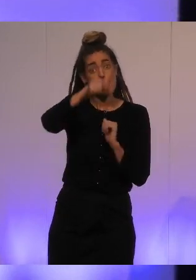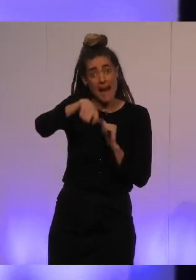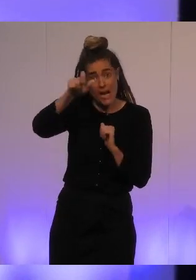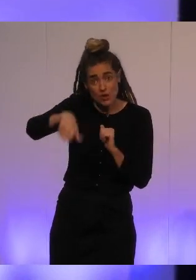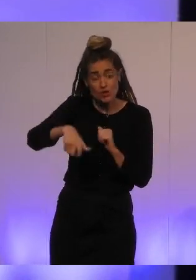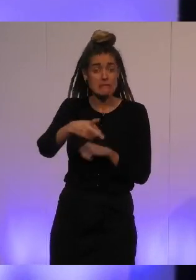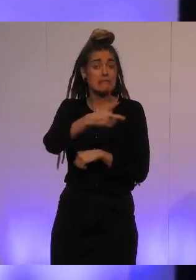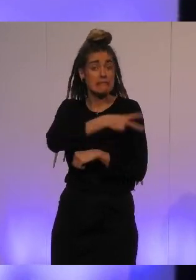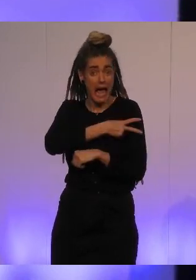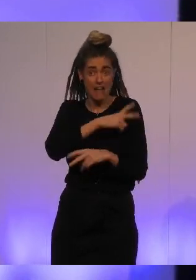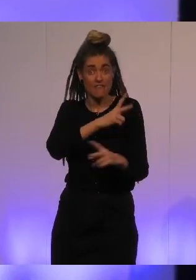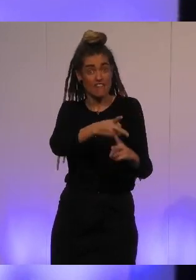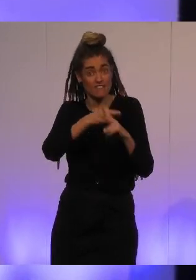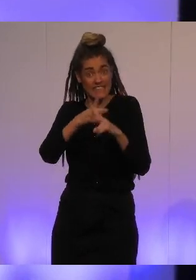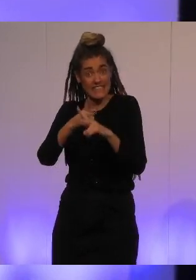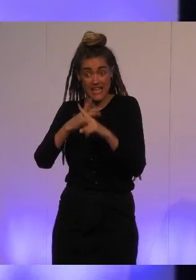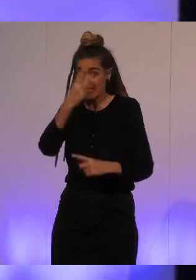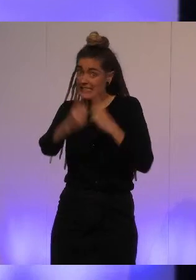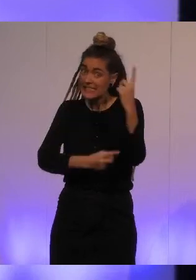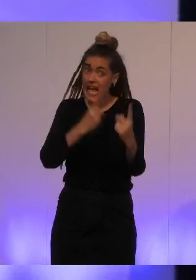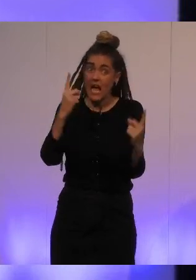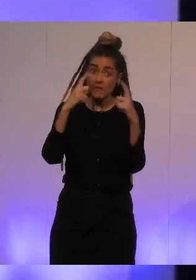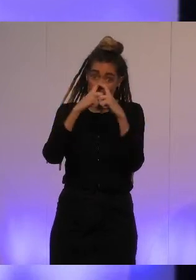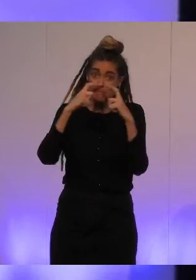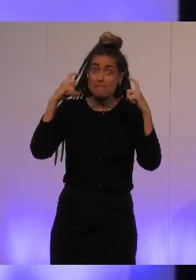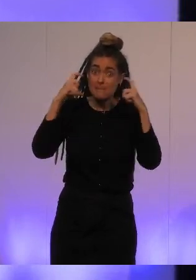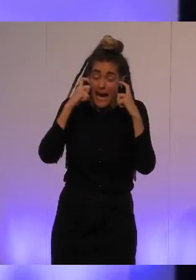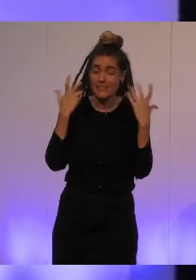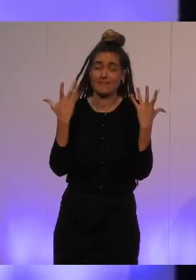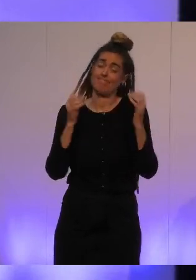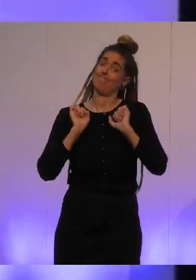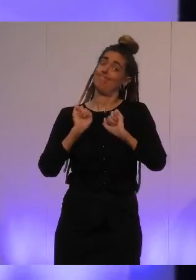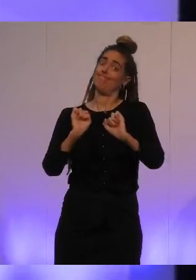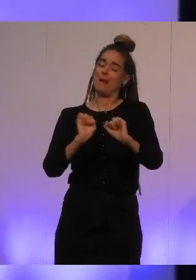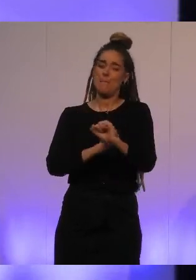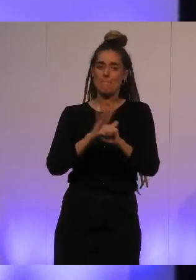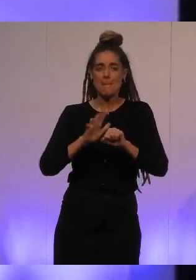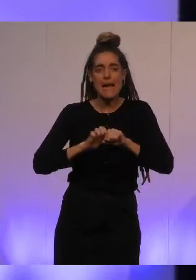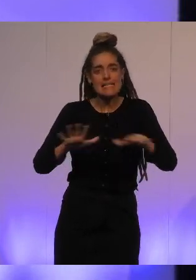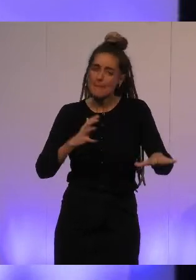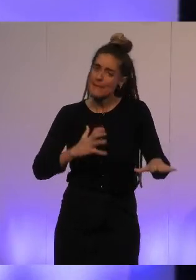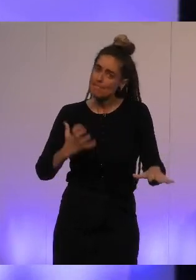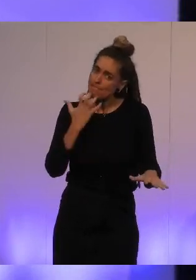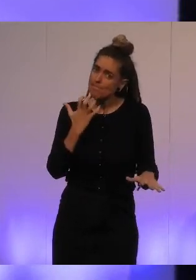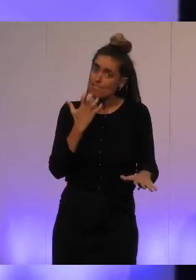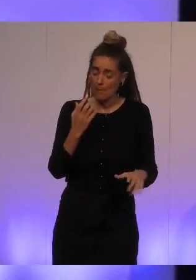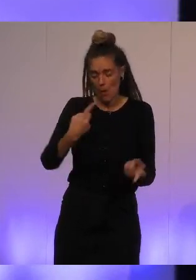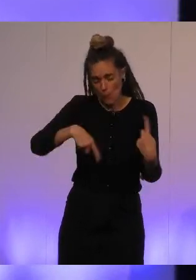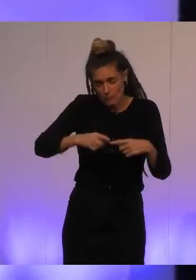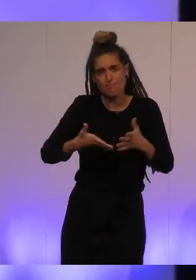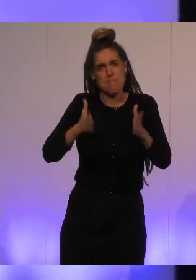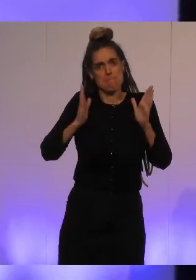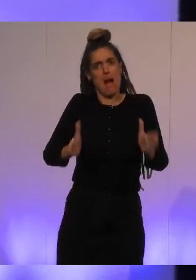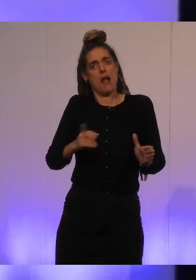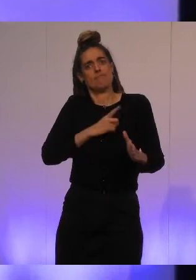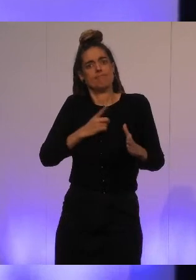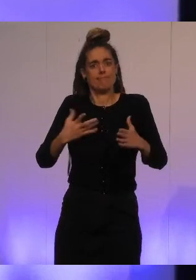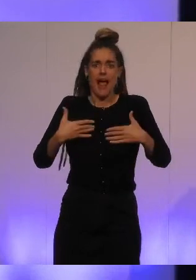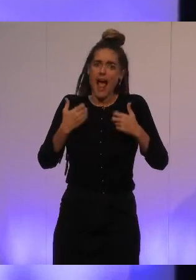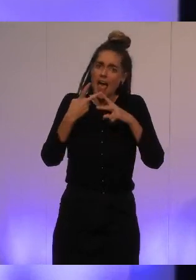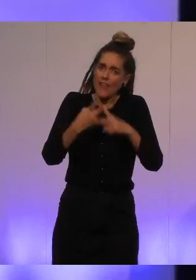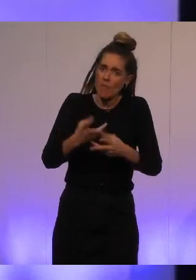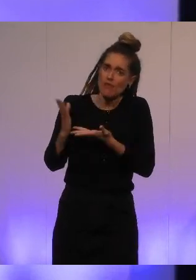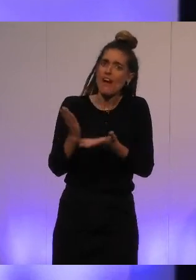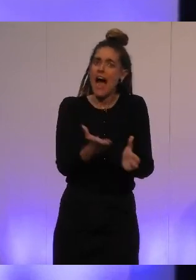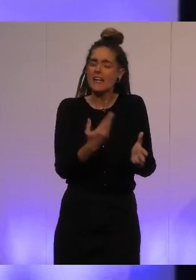visitors wearing face masks has become an enduring image of the pandemic, something we still insist upon as health providers. And we'd